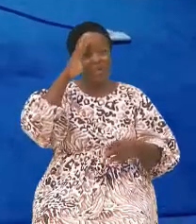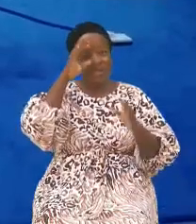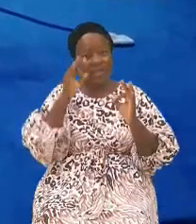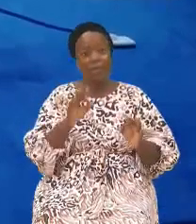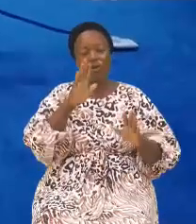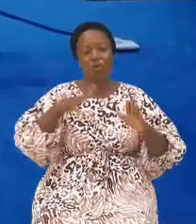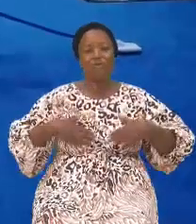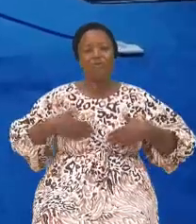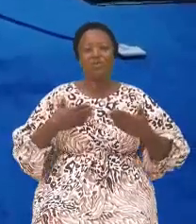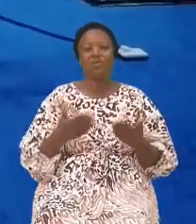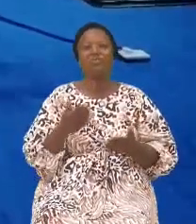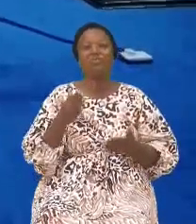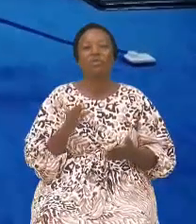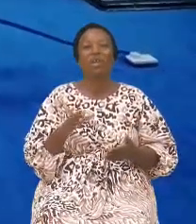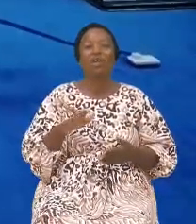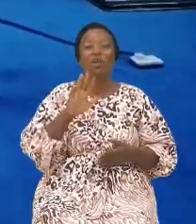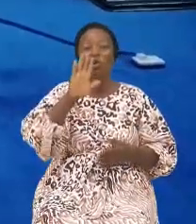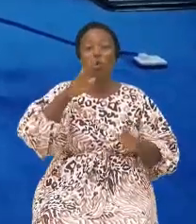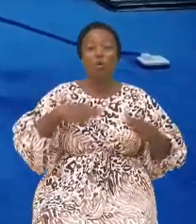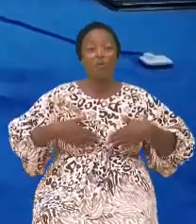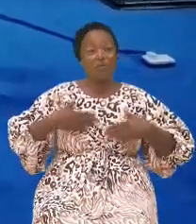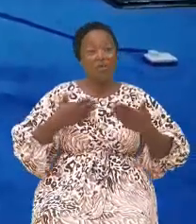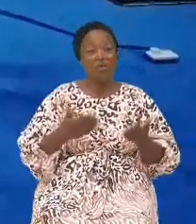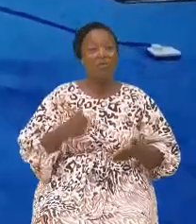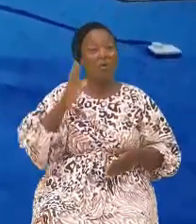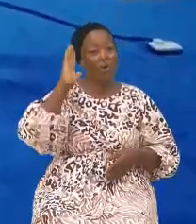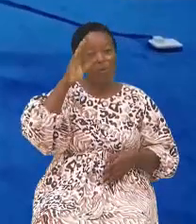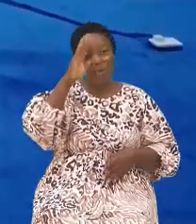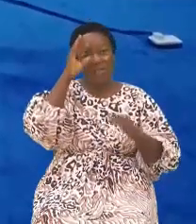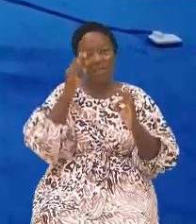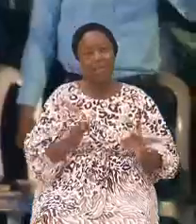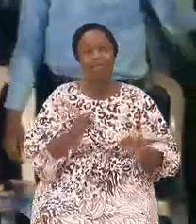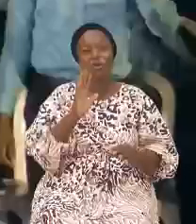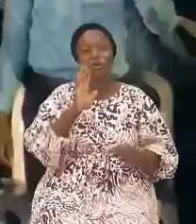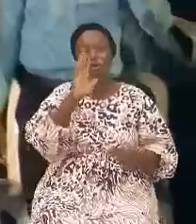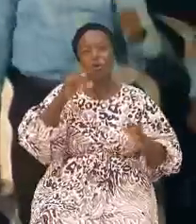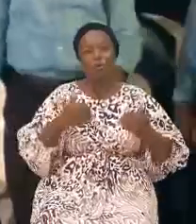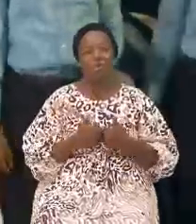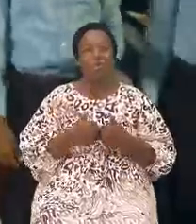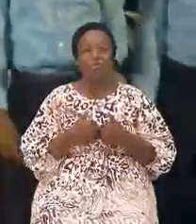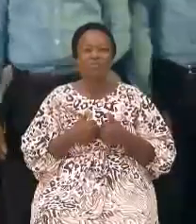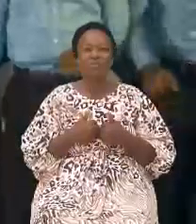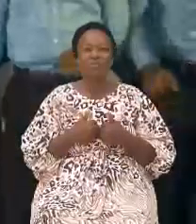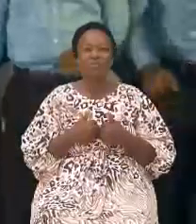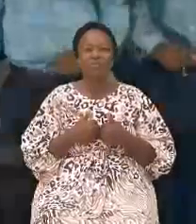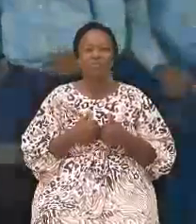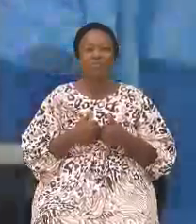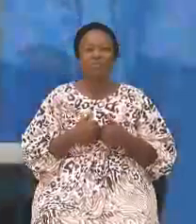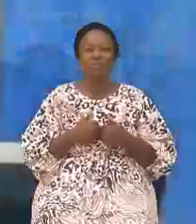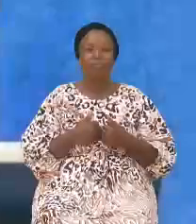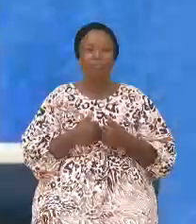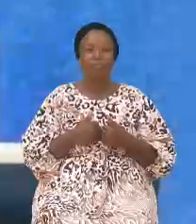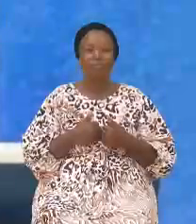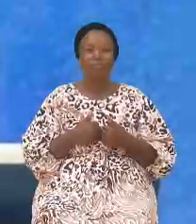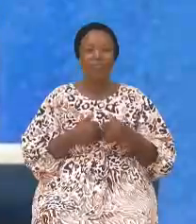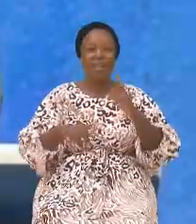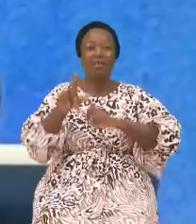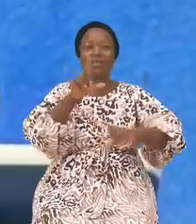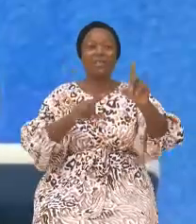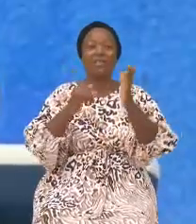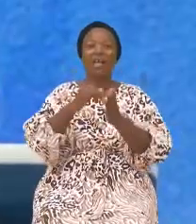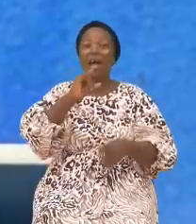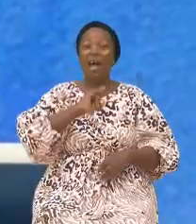Your expectation will determine your confession. Your confession will determine